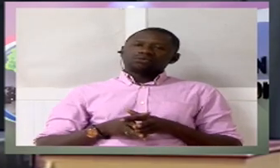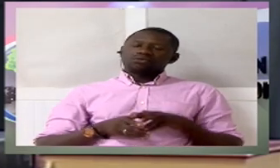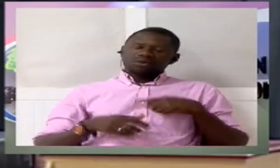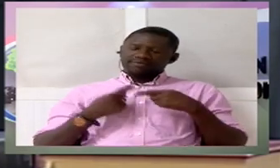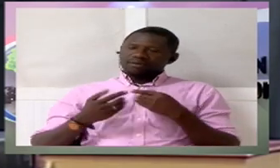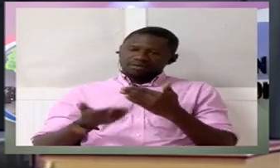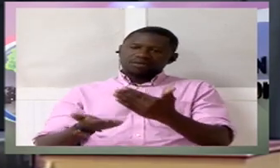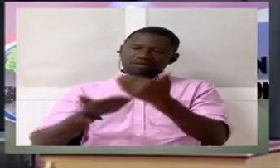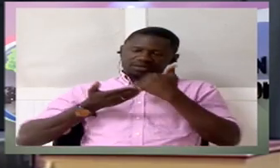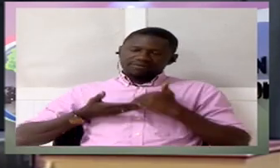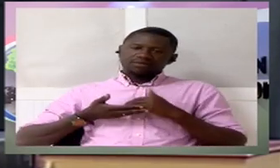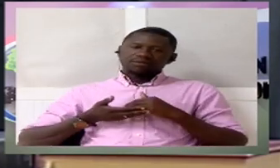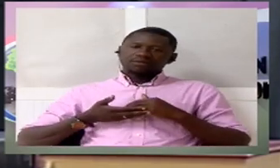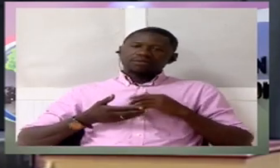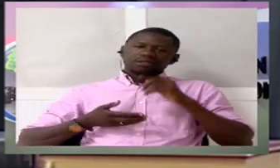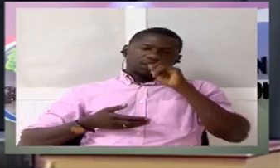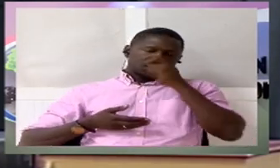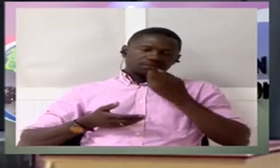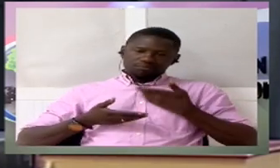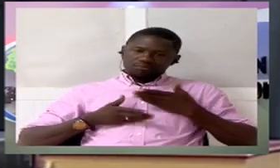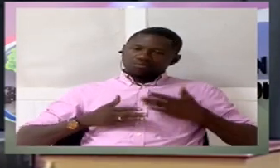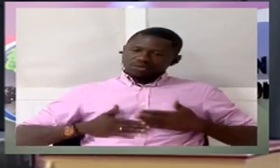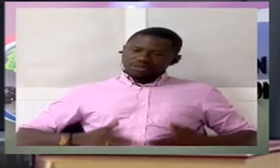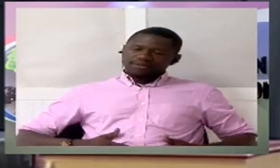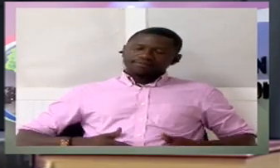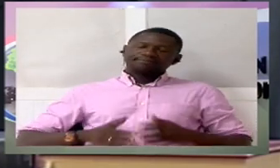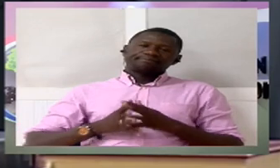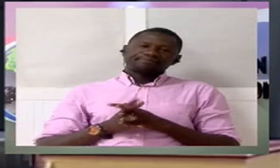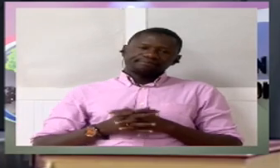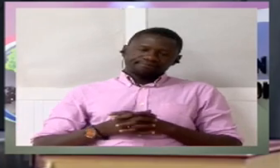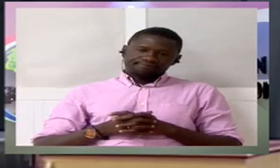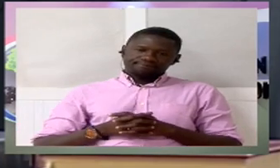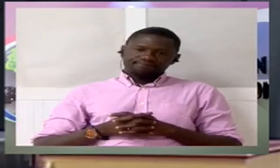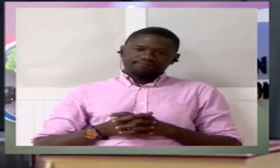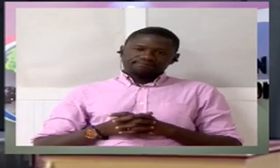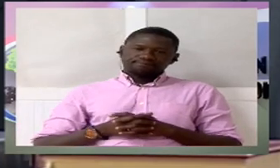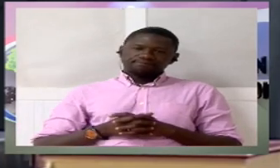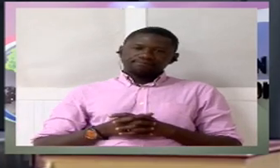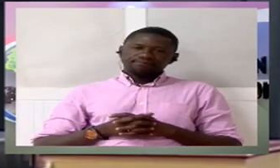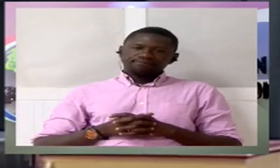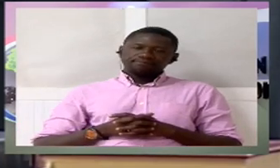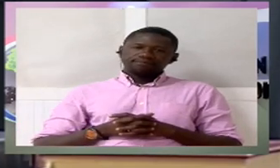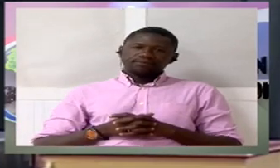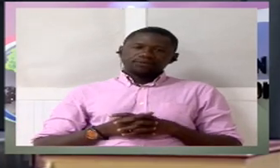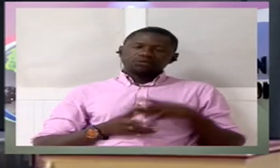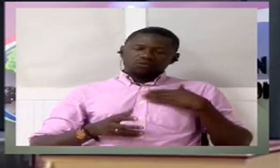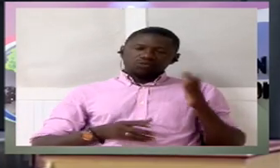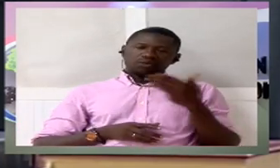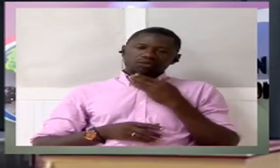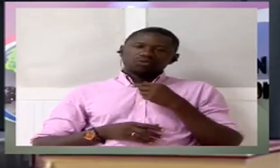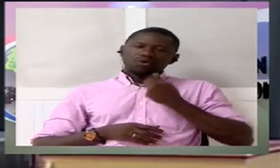molla. So they gave us the dead body. Data Jara. We went to